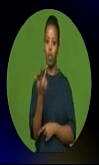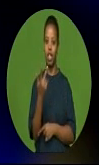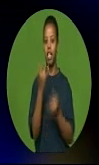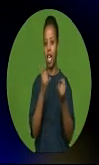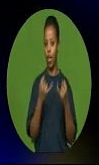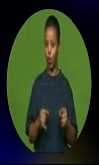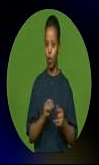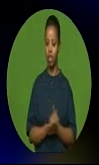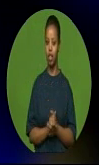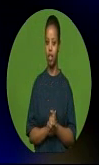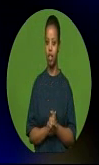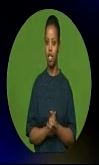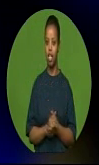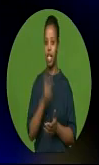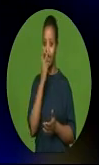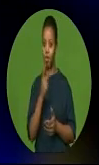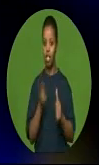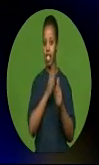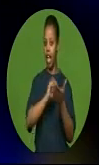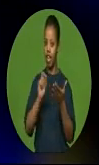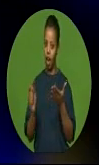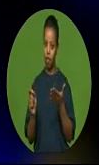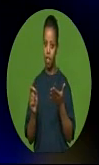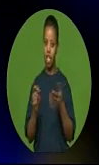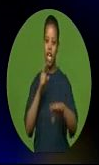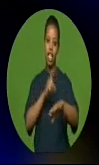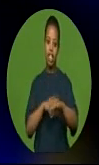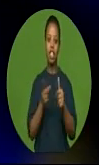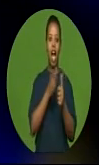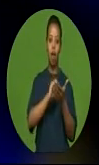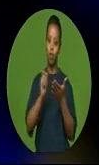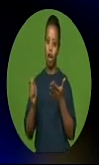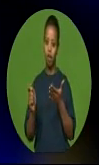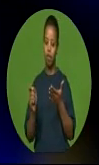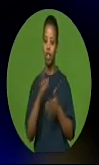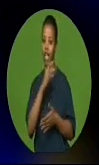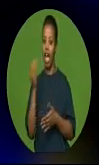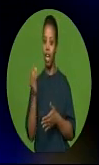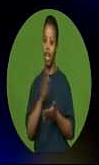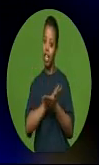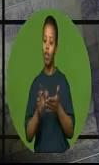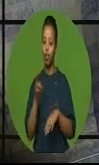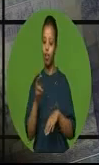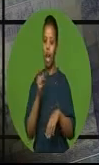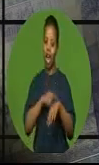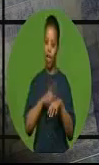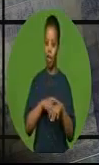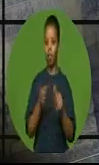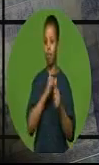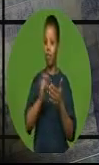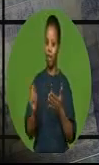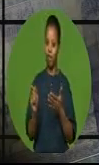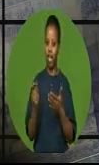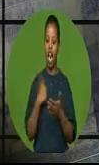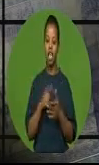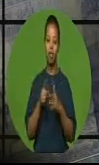sight draft, time draft, and clean draft. Let's begin